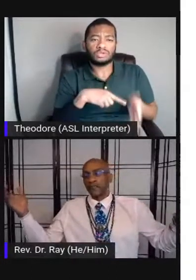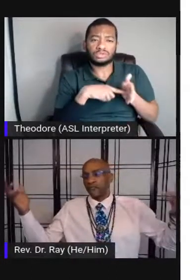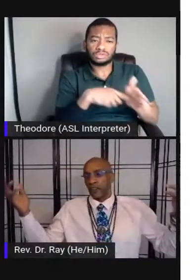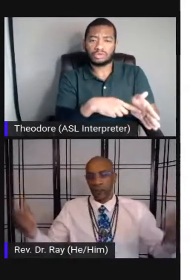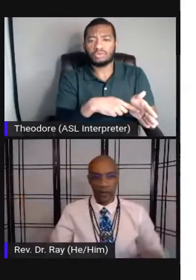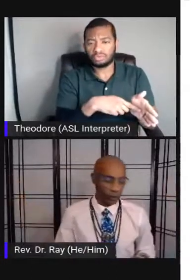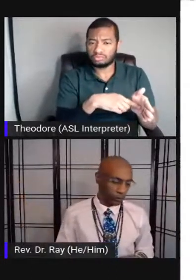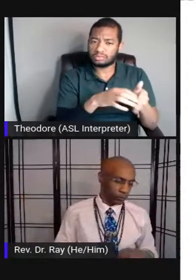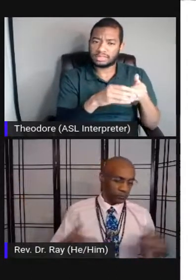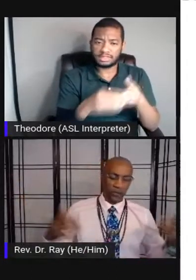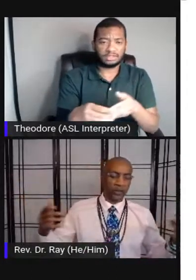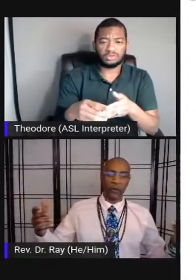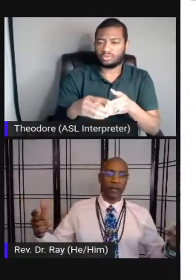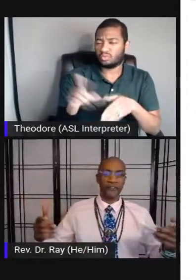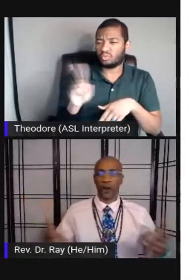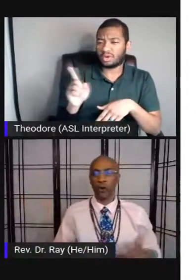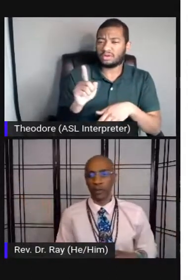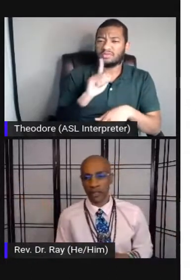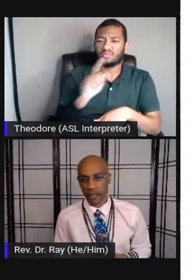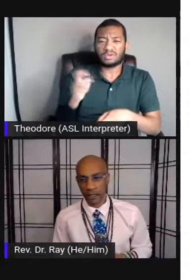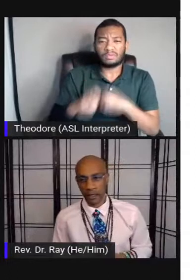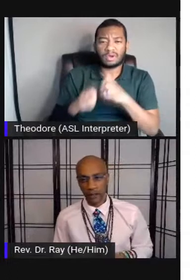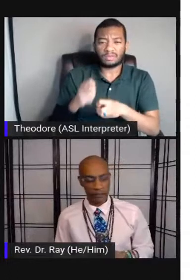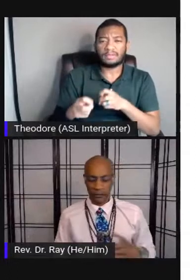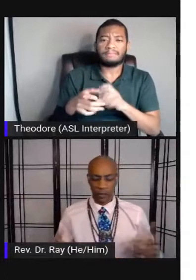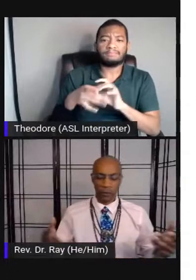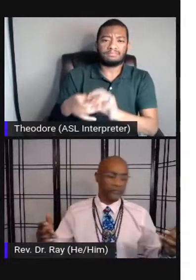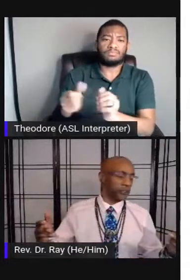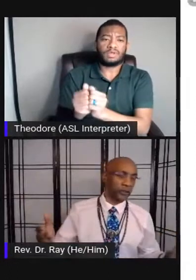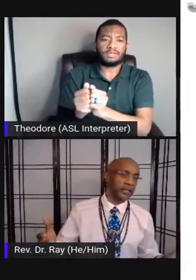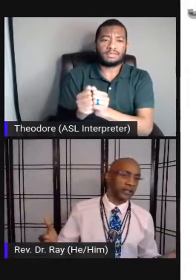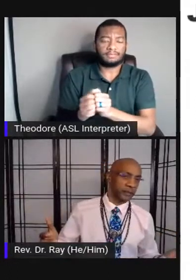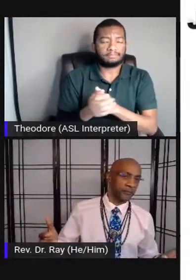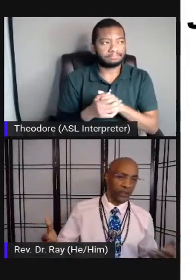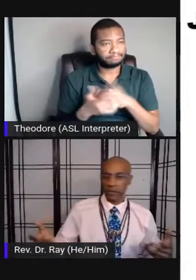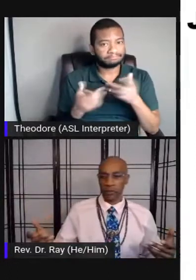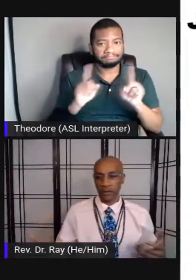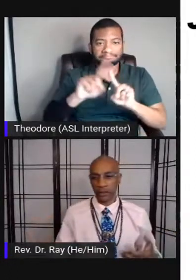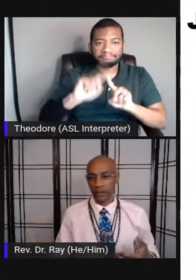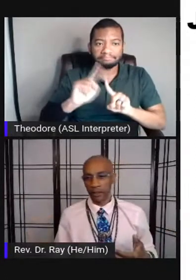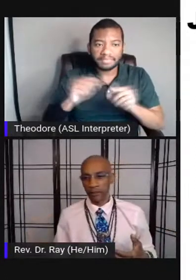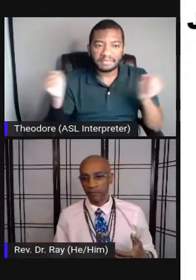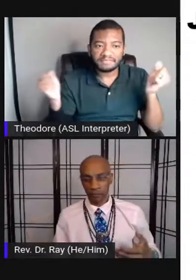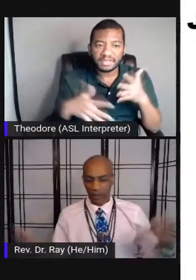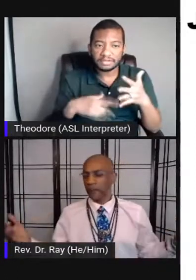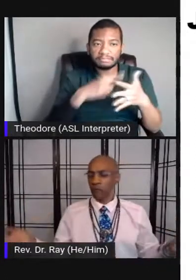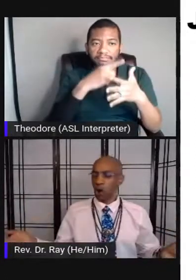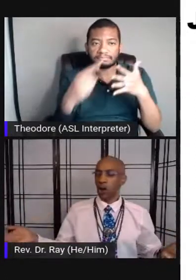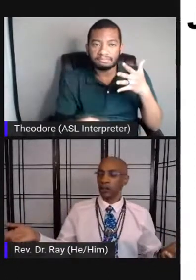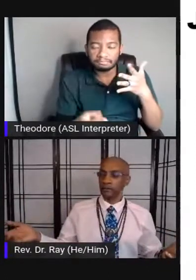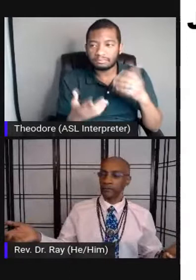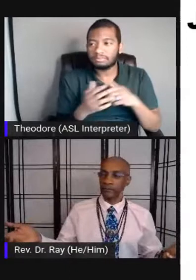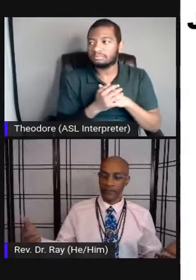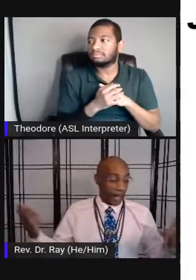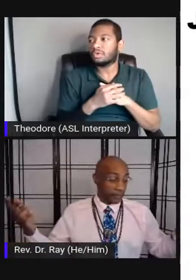potentially fear? You know, someone may fear homelessness. Someone may fear criticism, judgment. What if I'm